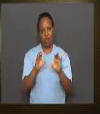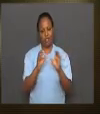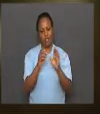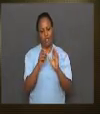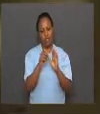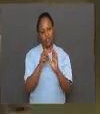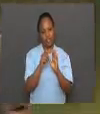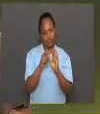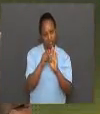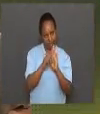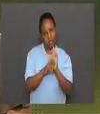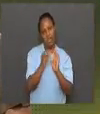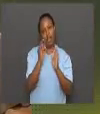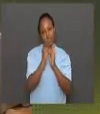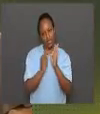laws.